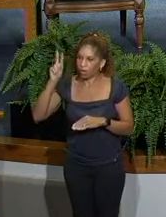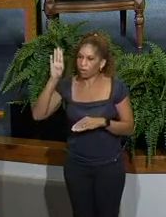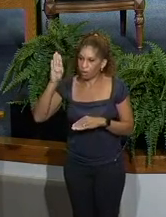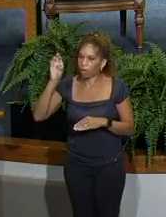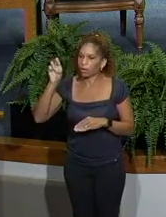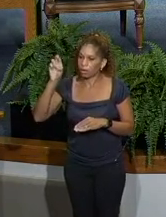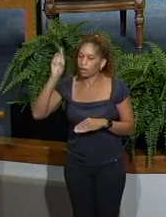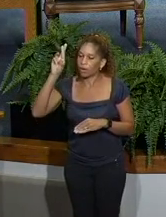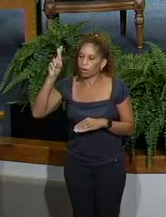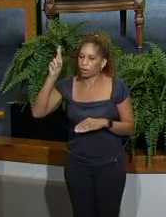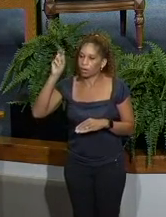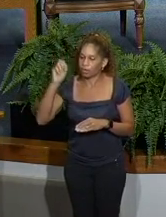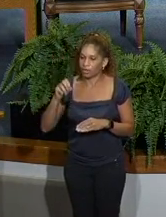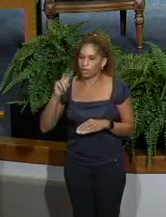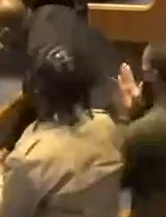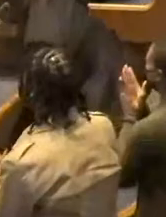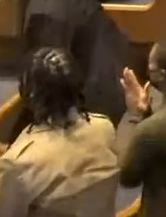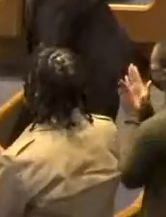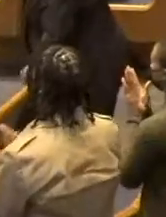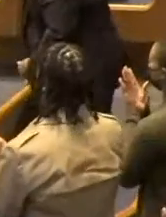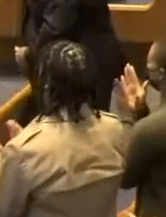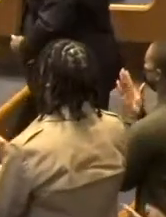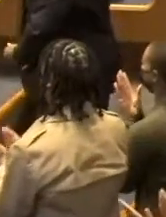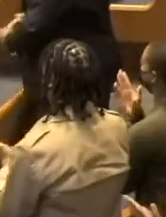welcome him in the joy of the Lord?